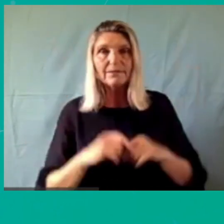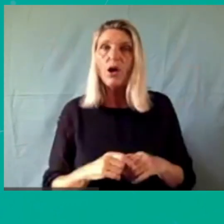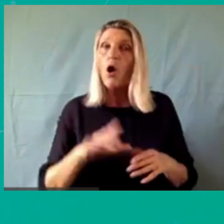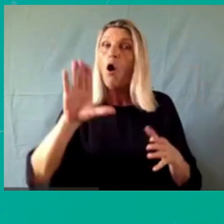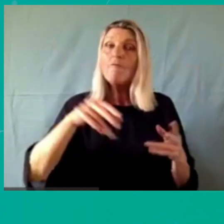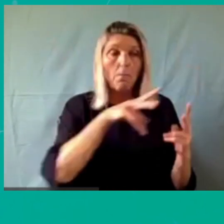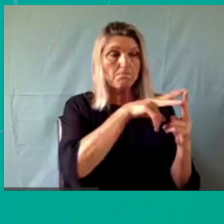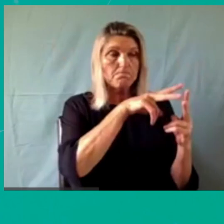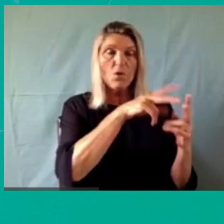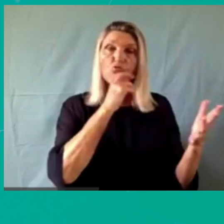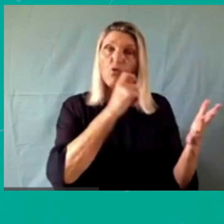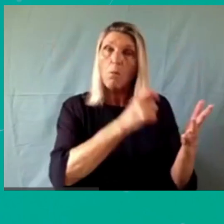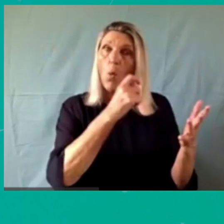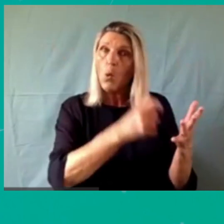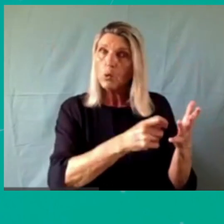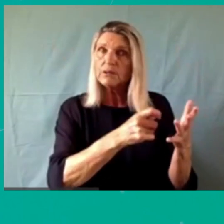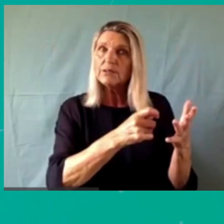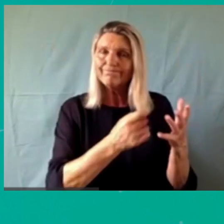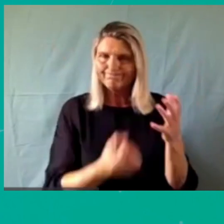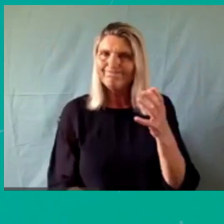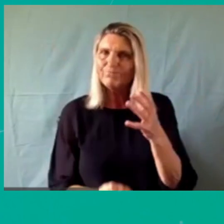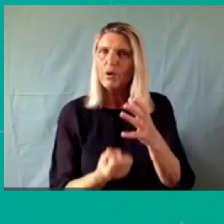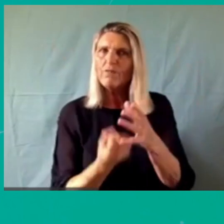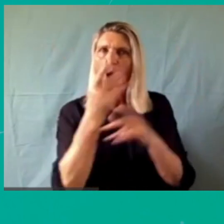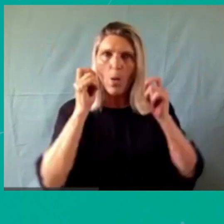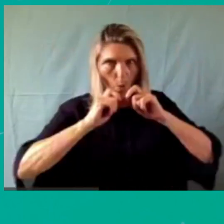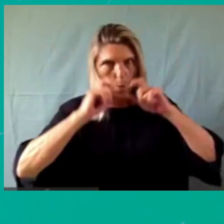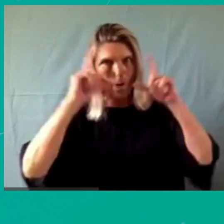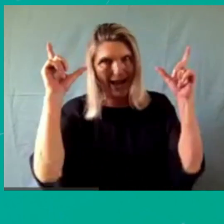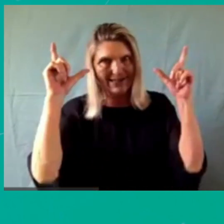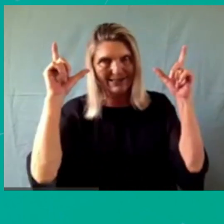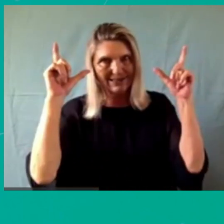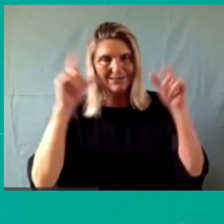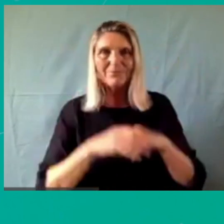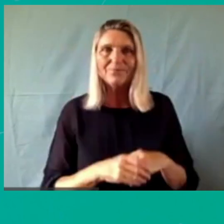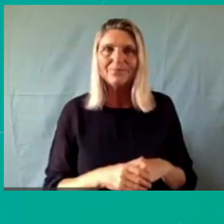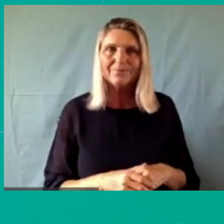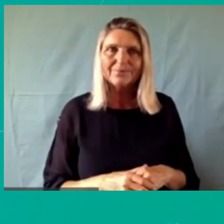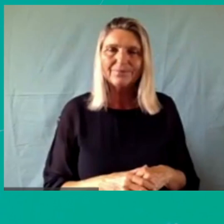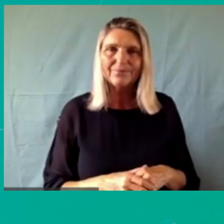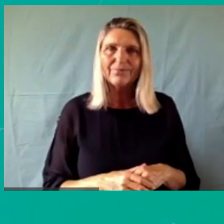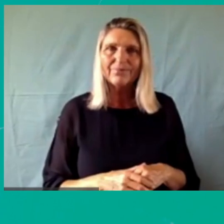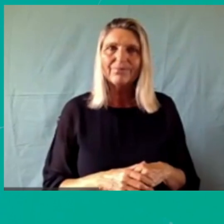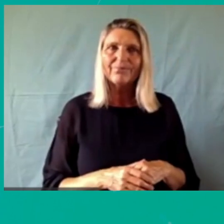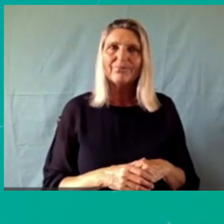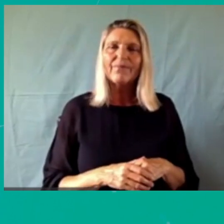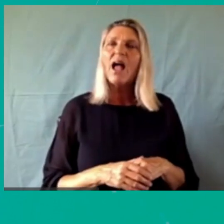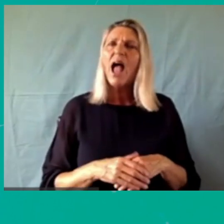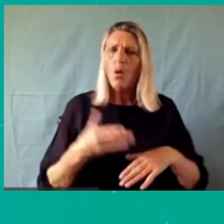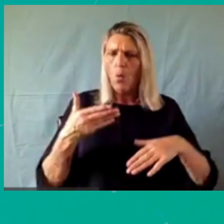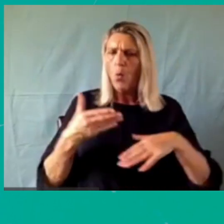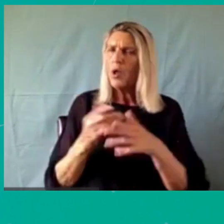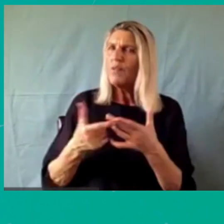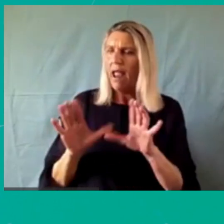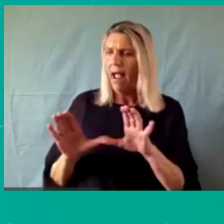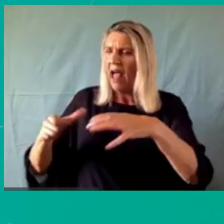the work that, the engagement that we brokered with the joint venture and the work that they have done to understand